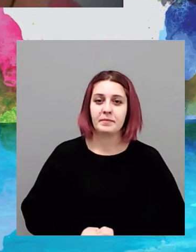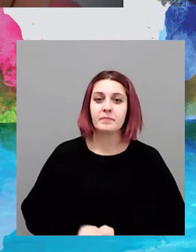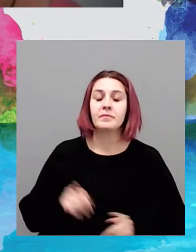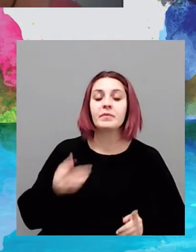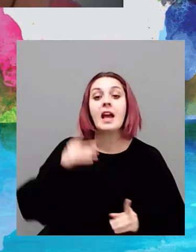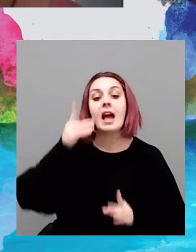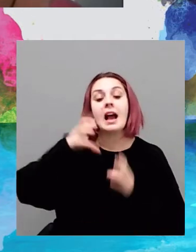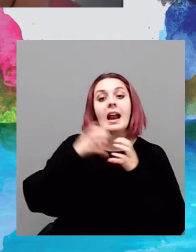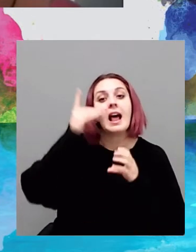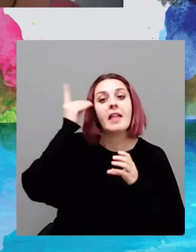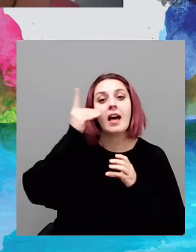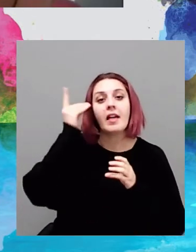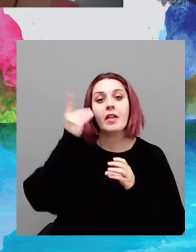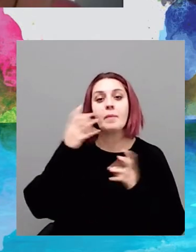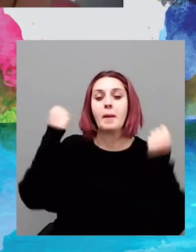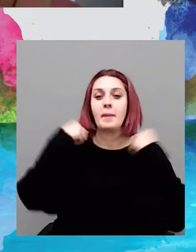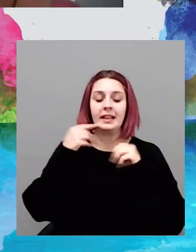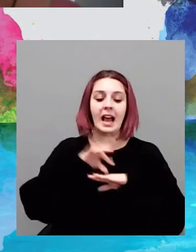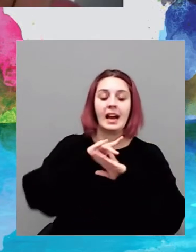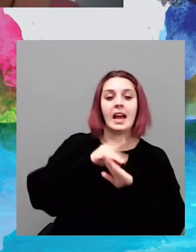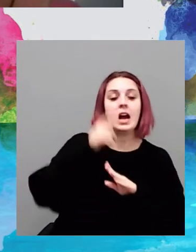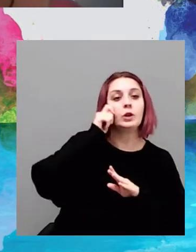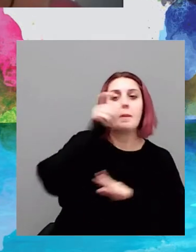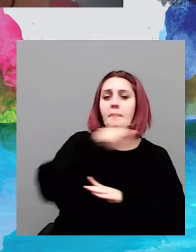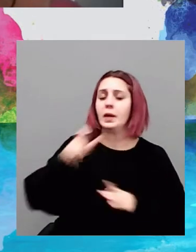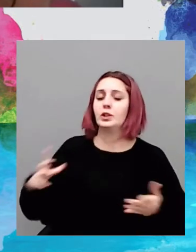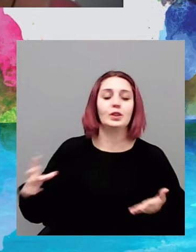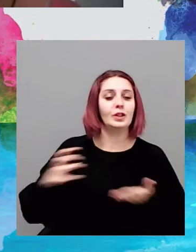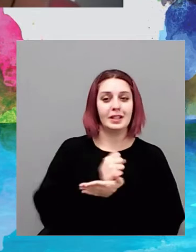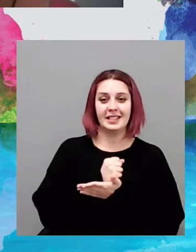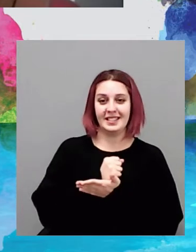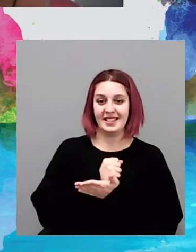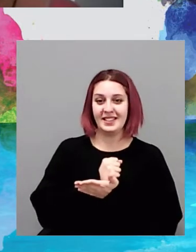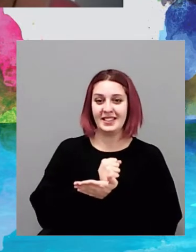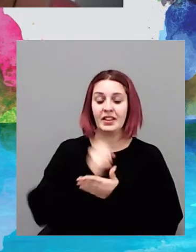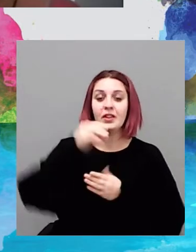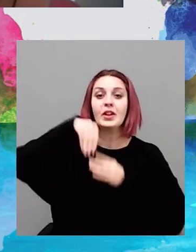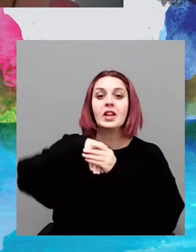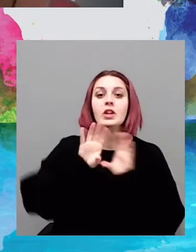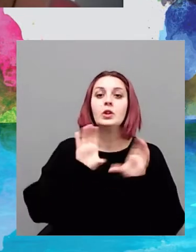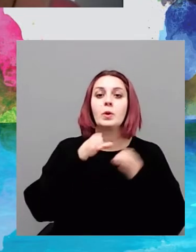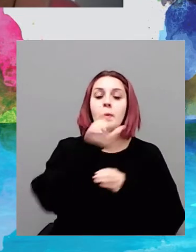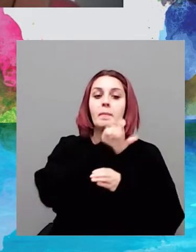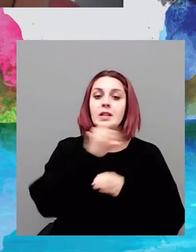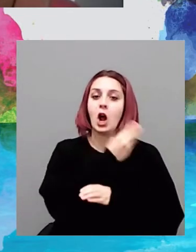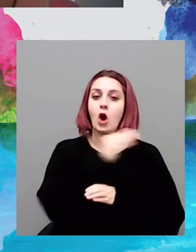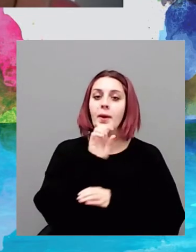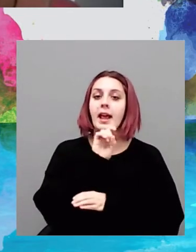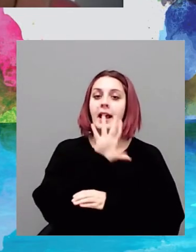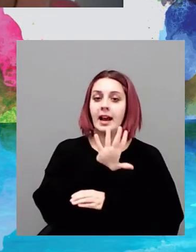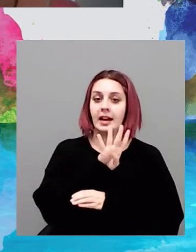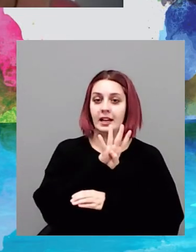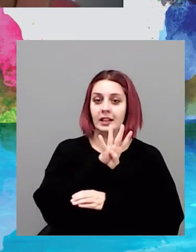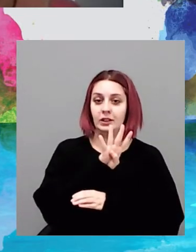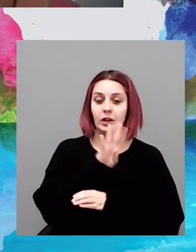Diversity. This is an innovative activity of tourism for everyone. It's